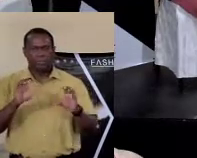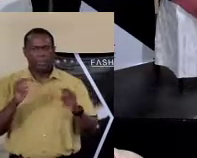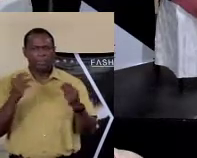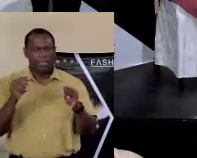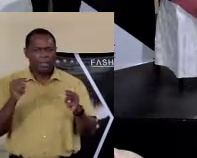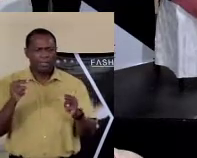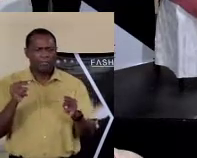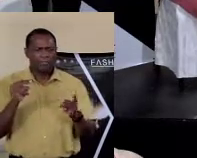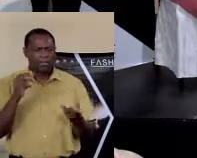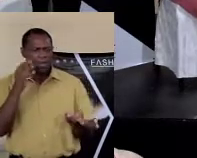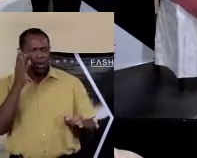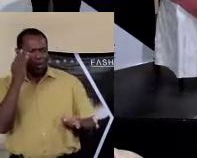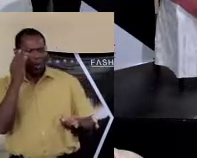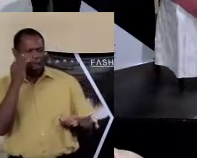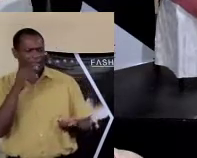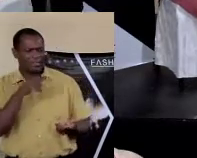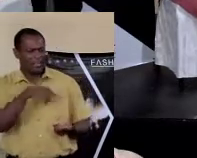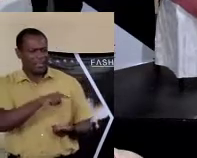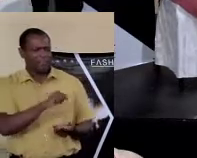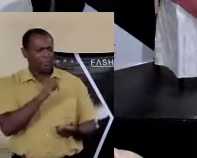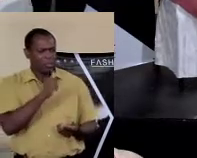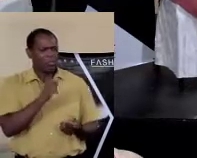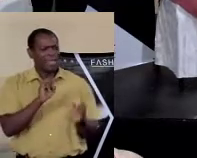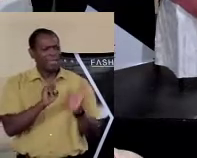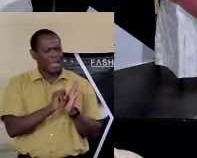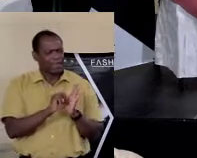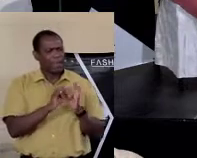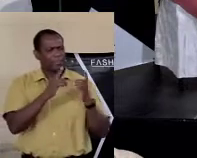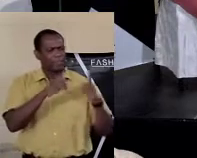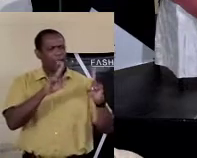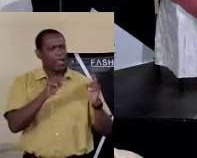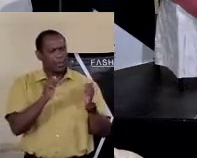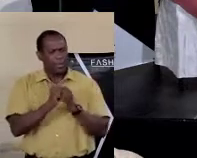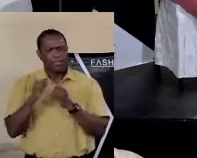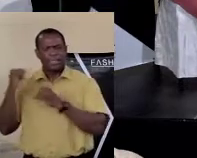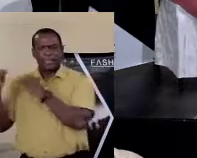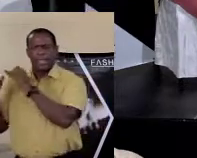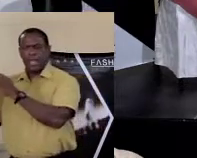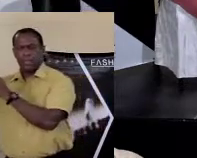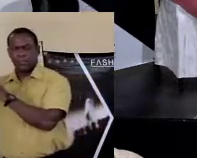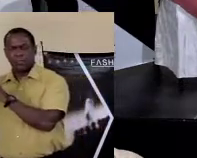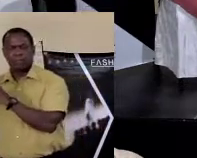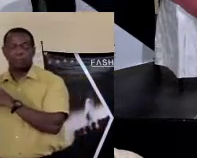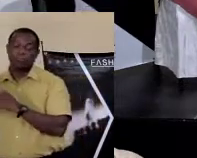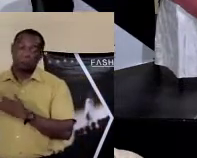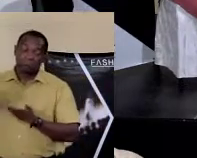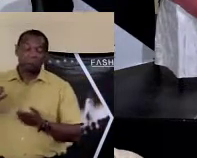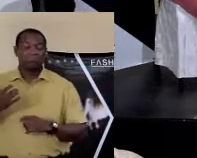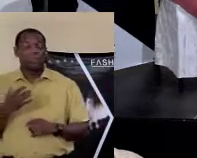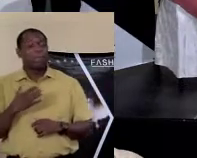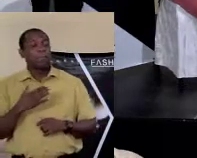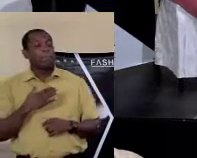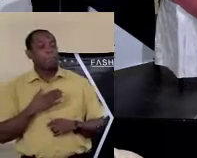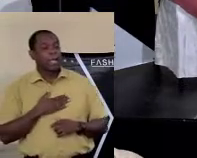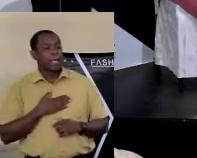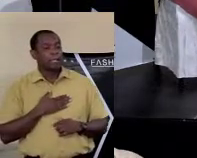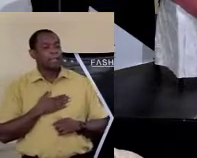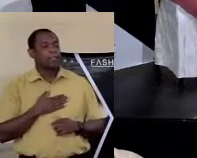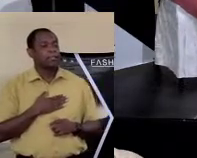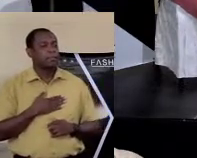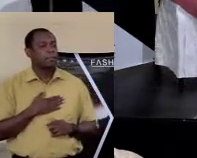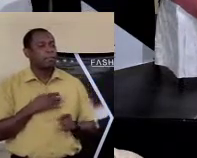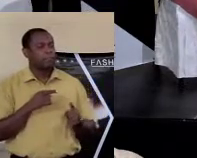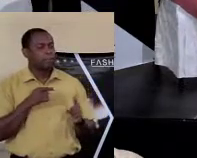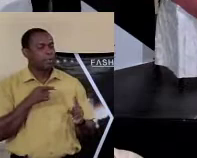identify success with that international scale and why it can't even be at least Caribbean? Well, my segue to that is, why can't